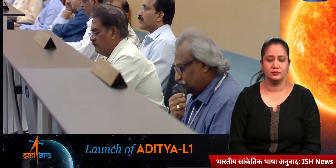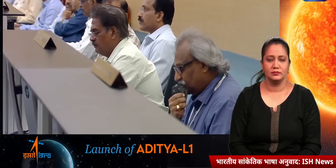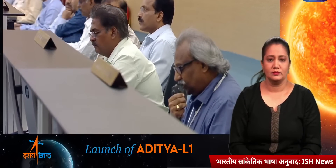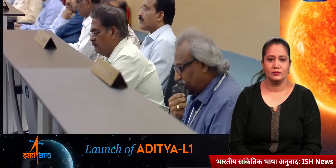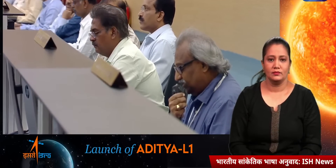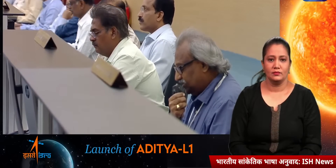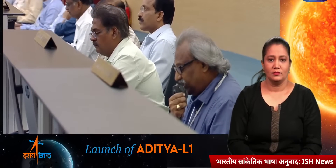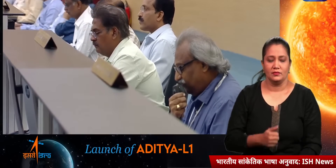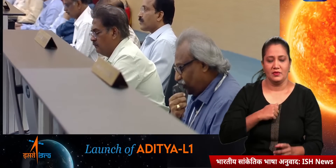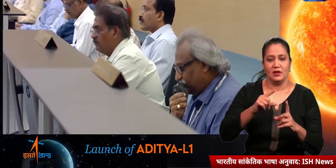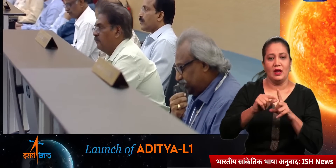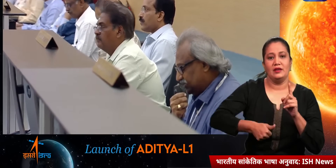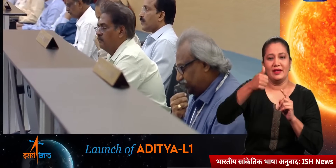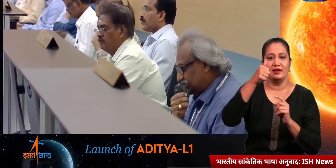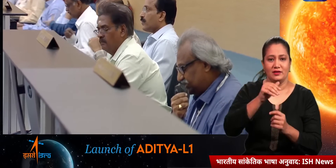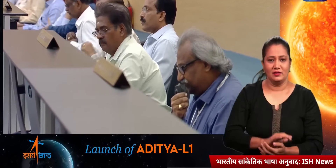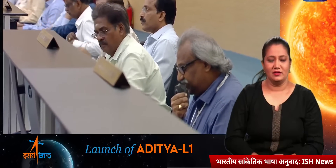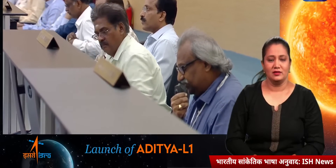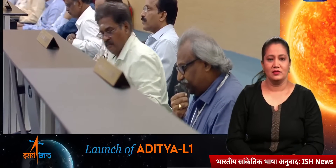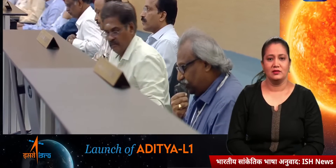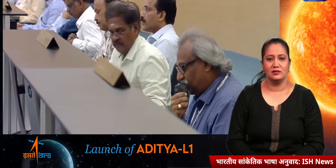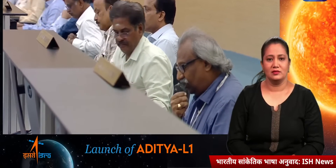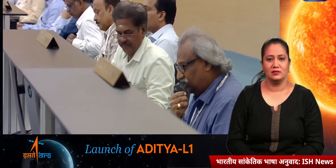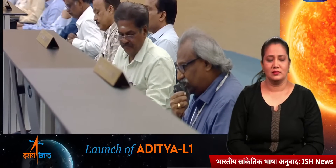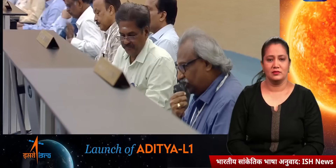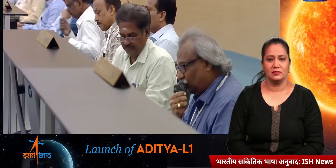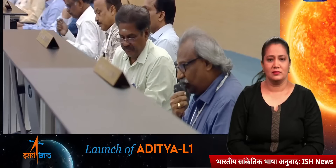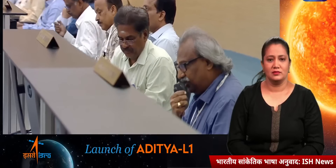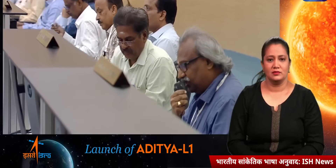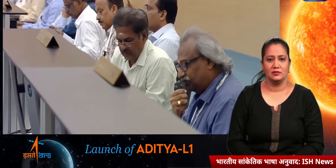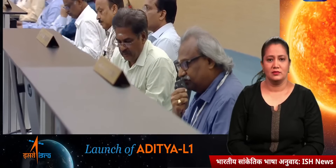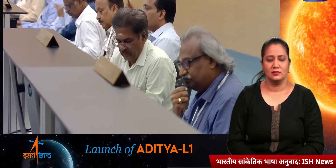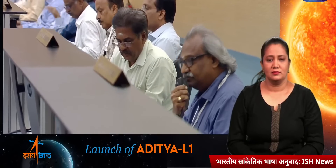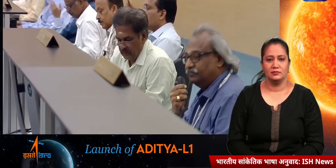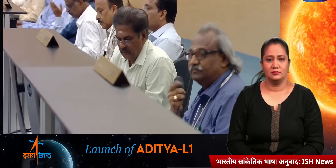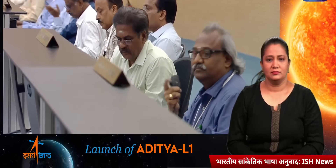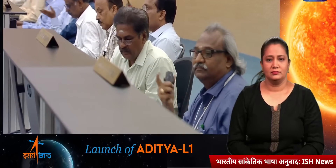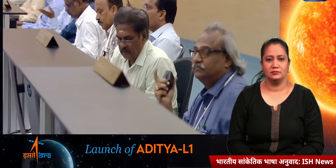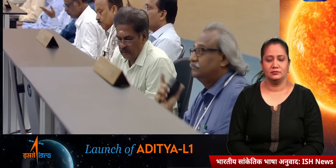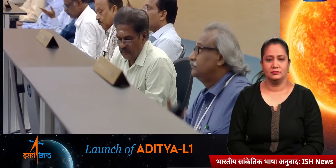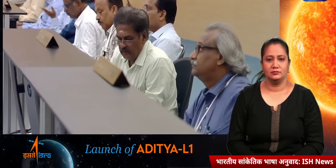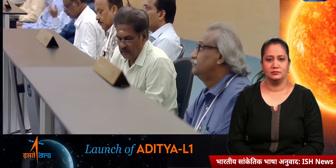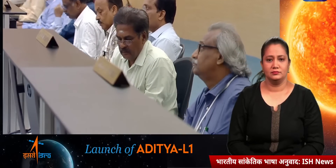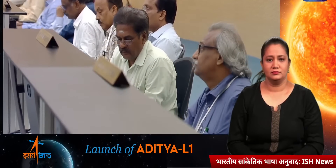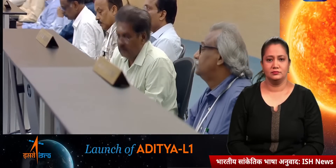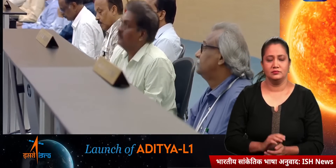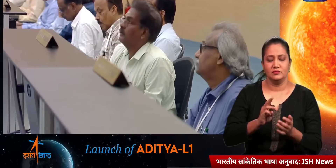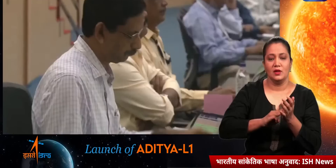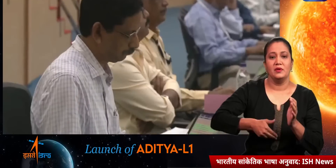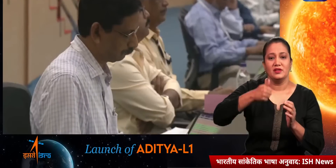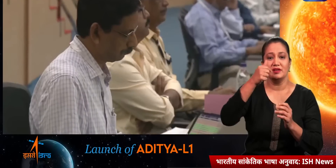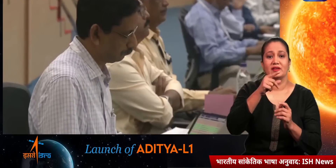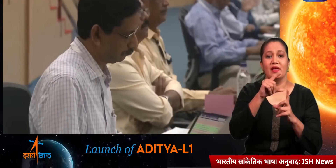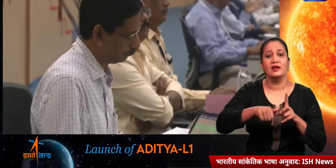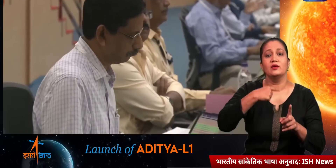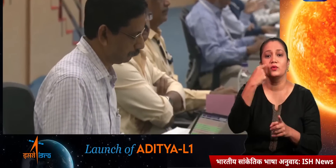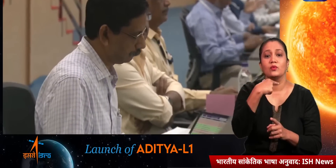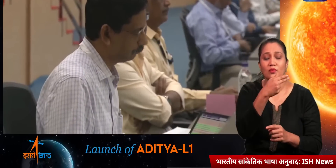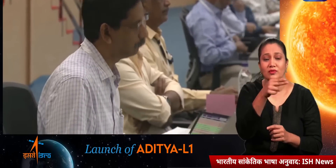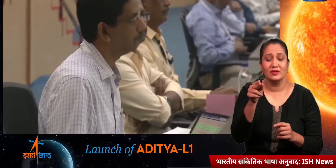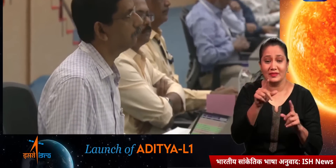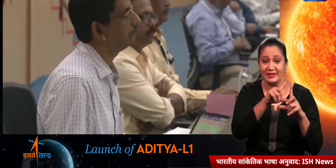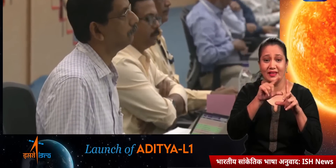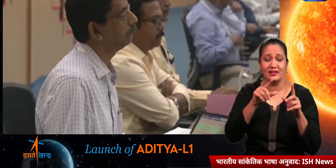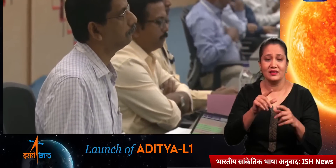Director, range is ready for PSLV C-57 Aditya L1 mission. Mission Director Roger. TTC Director,